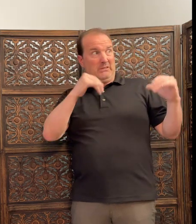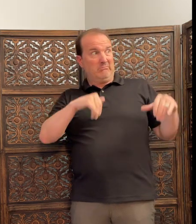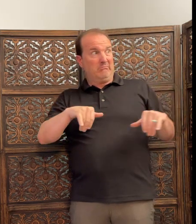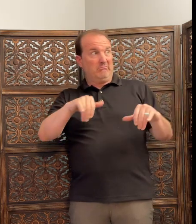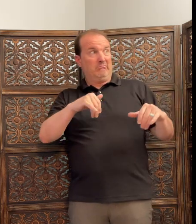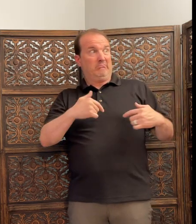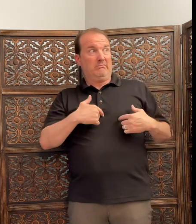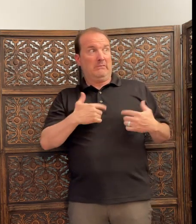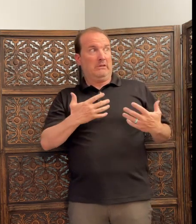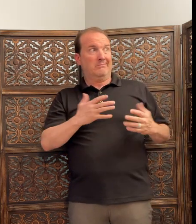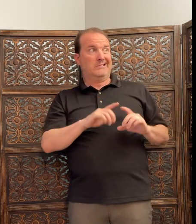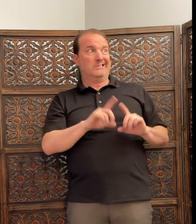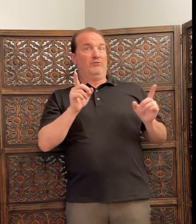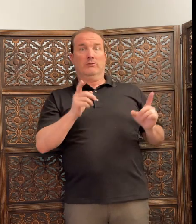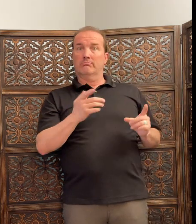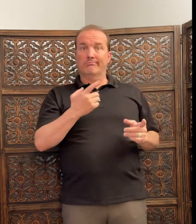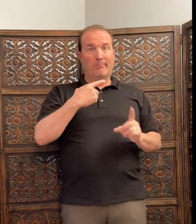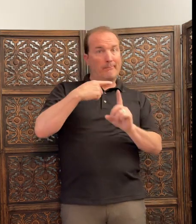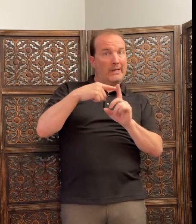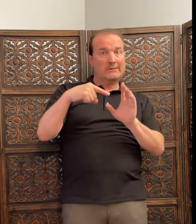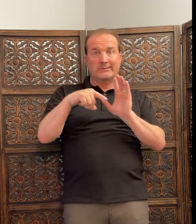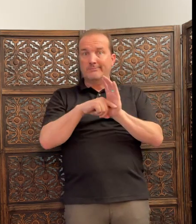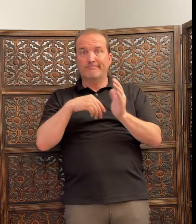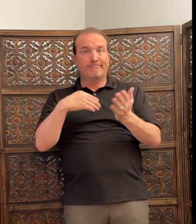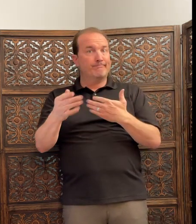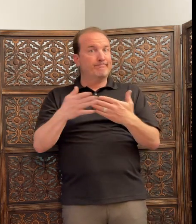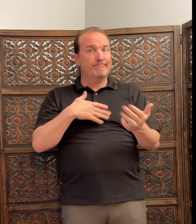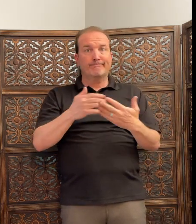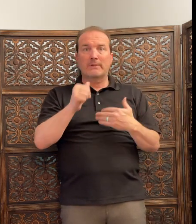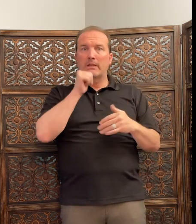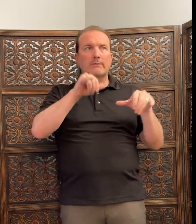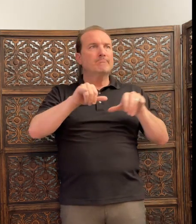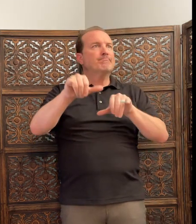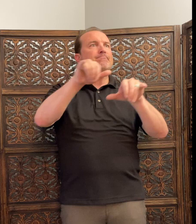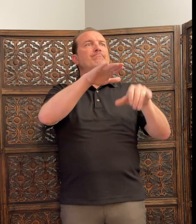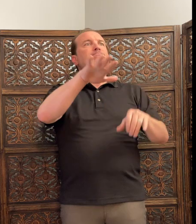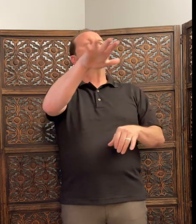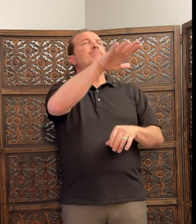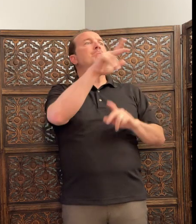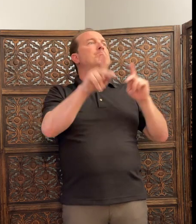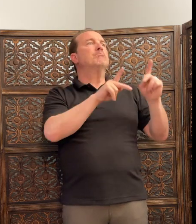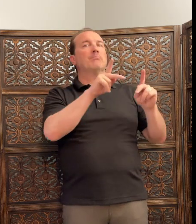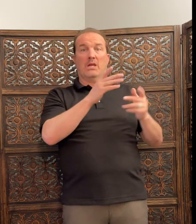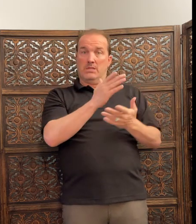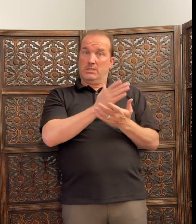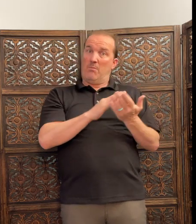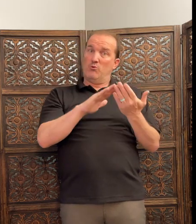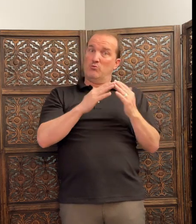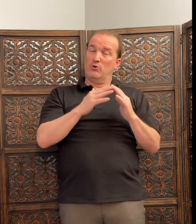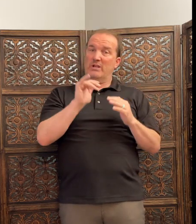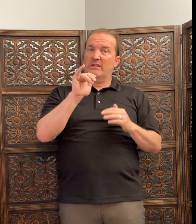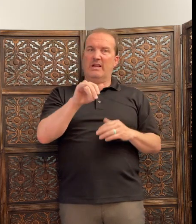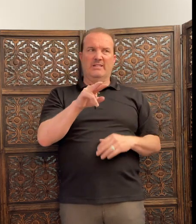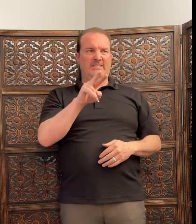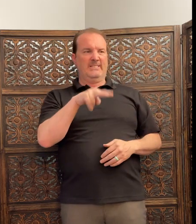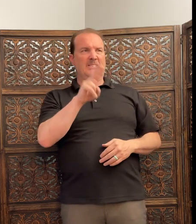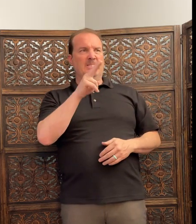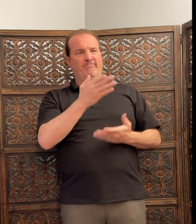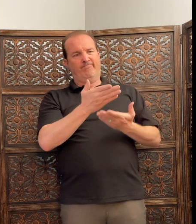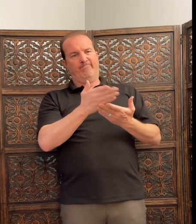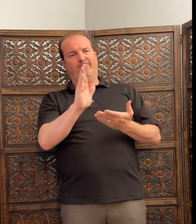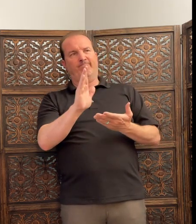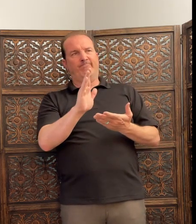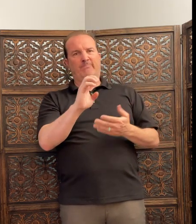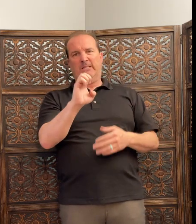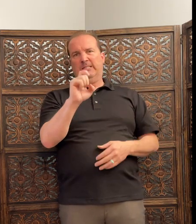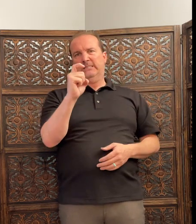expected standards, well, you're different. For good or for worse, you are not like the community. And in some communities, this could be